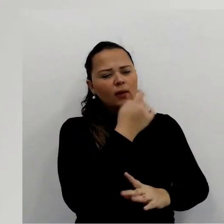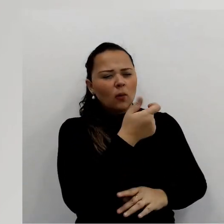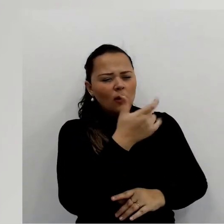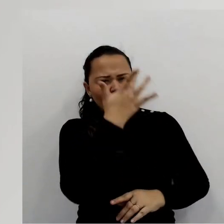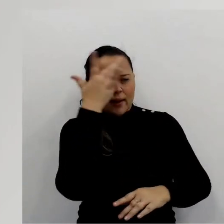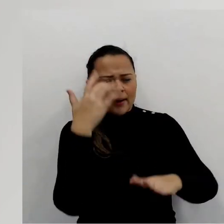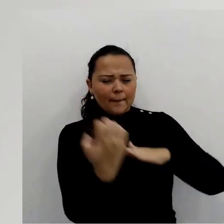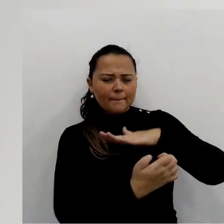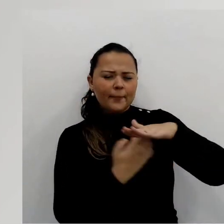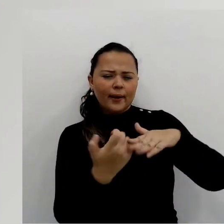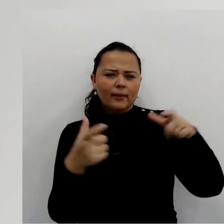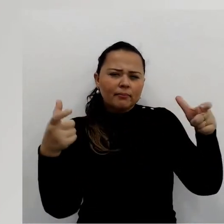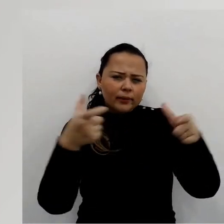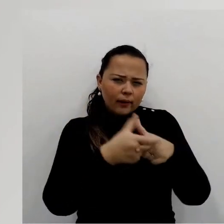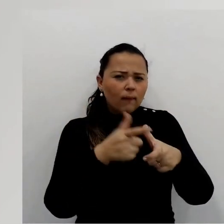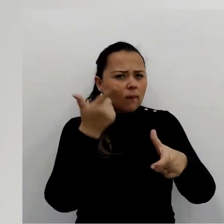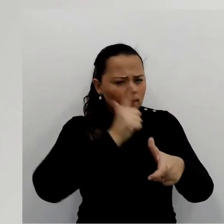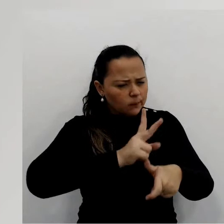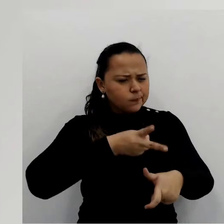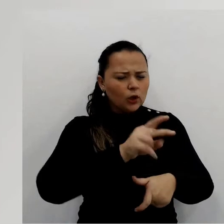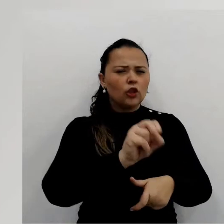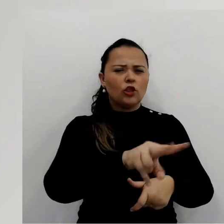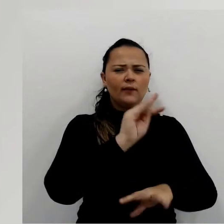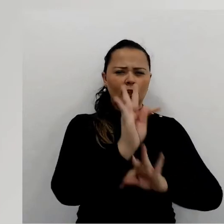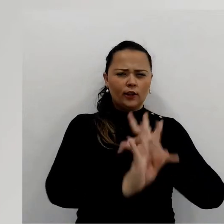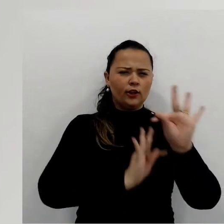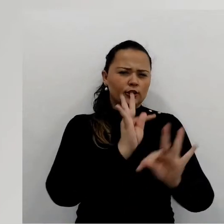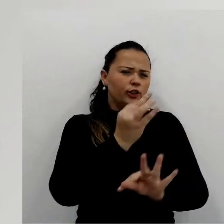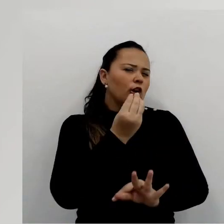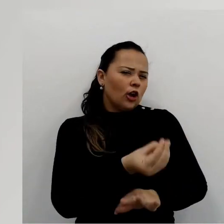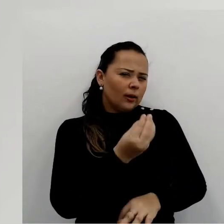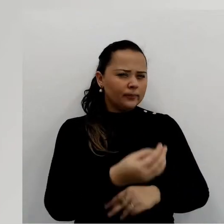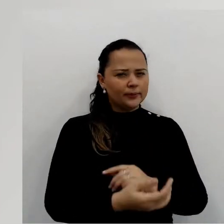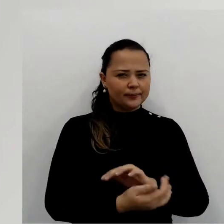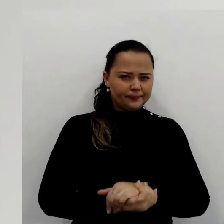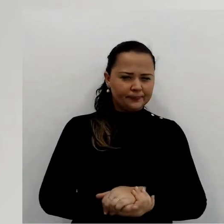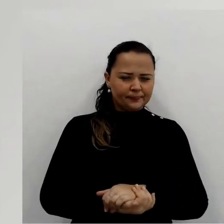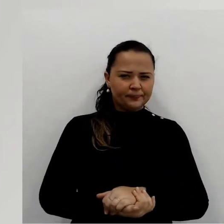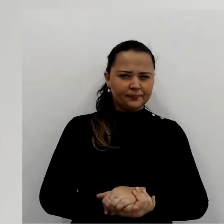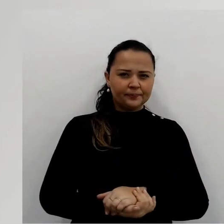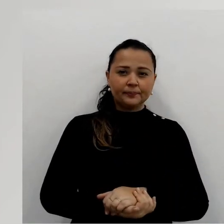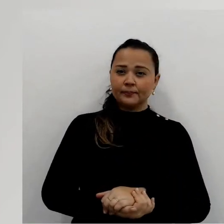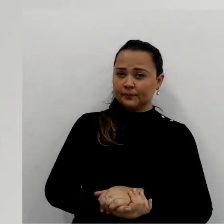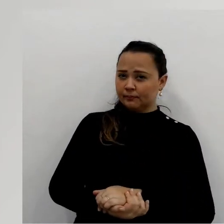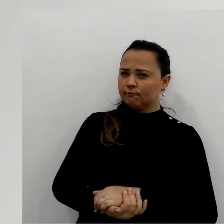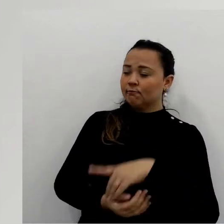That's a great question. The changes are happening no matter how big